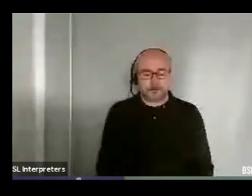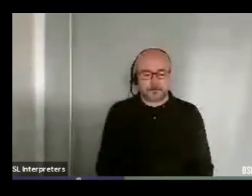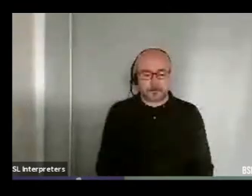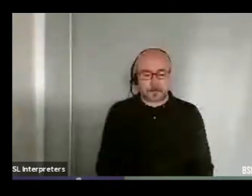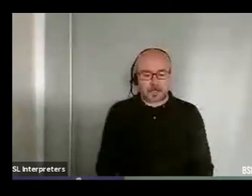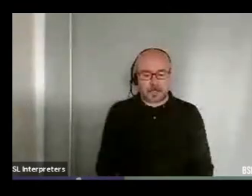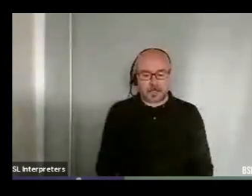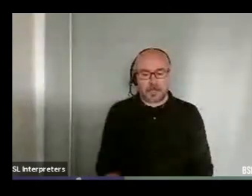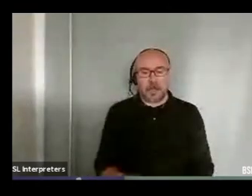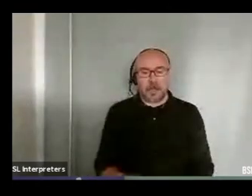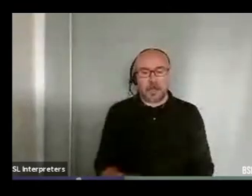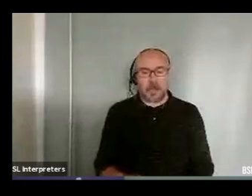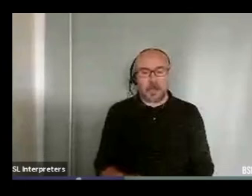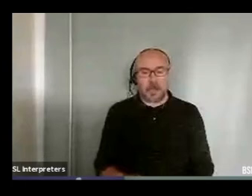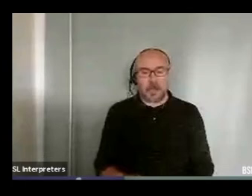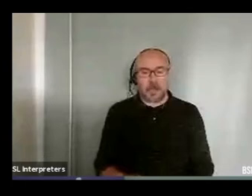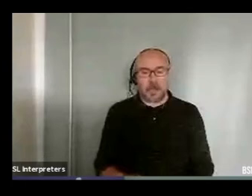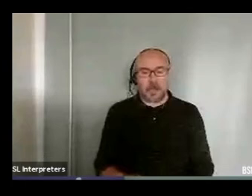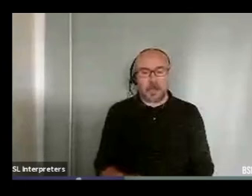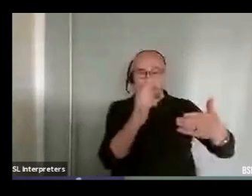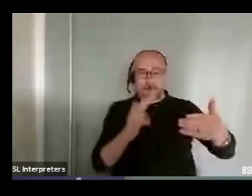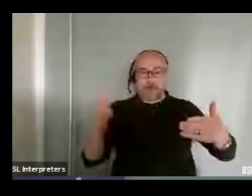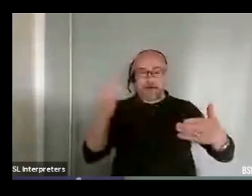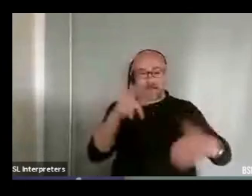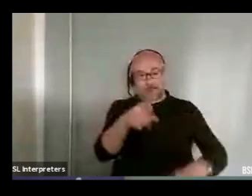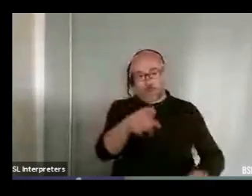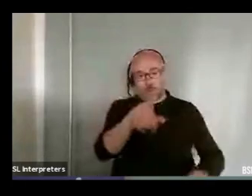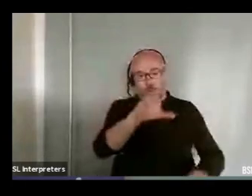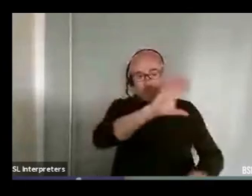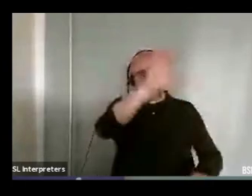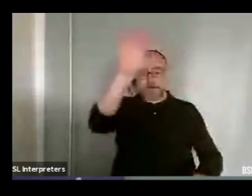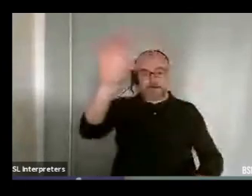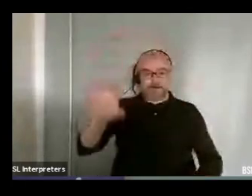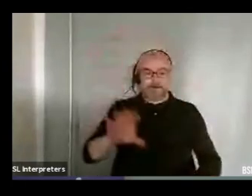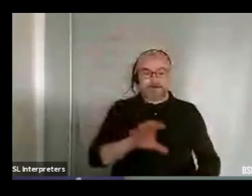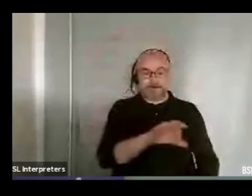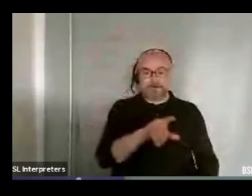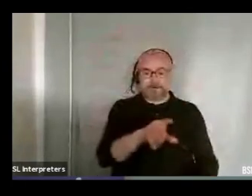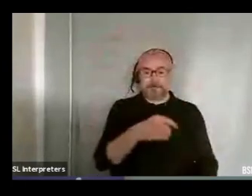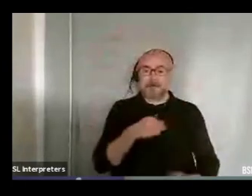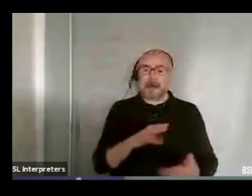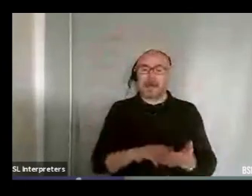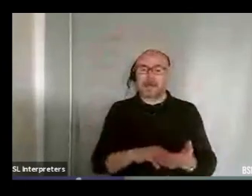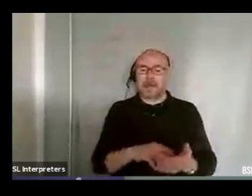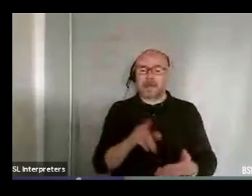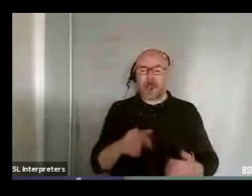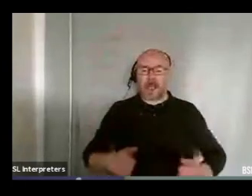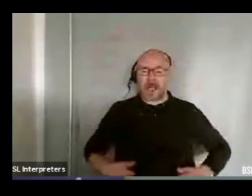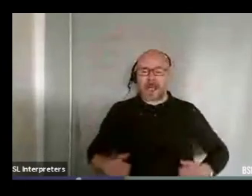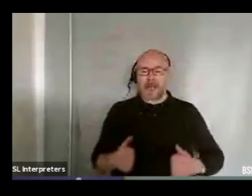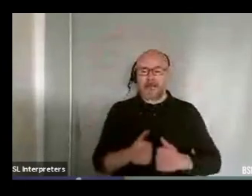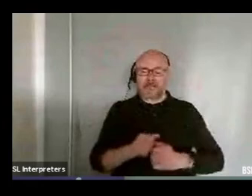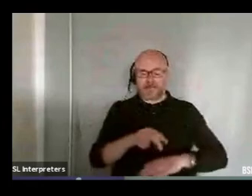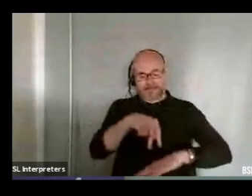a hobby. And so I had them framed and put them up on the wall of IHI. And my mother stood there at her